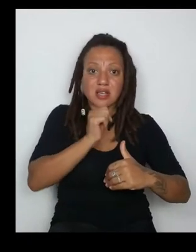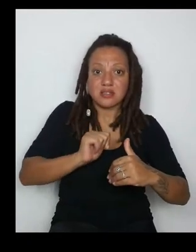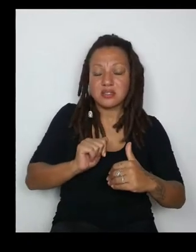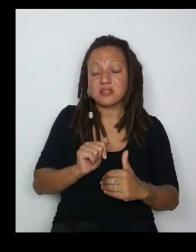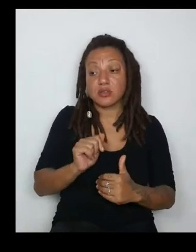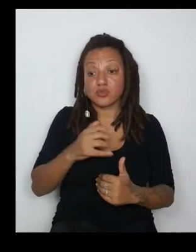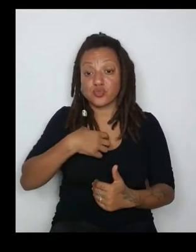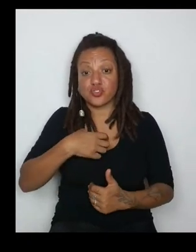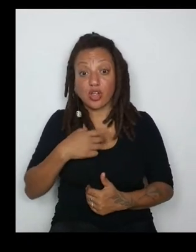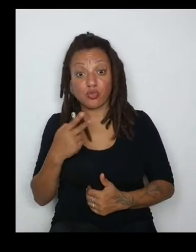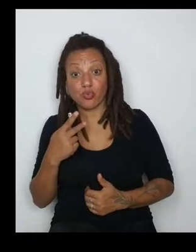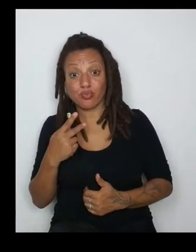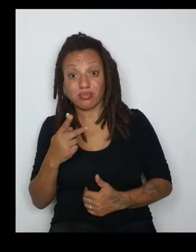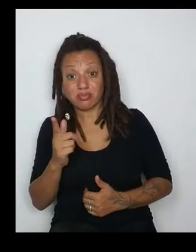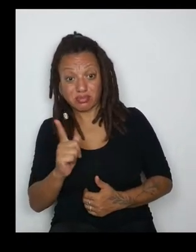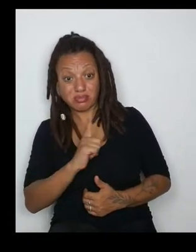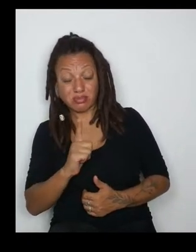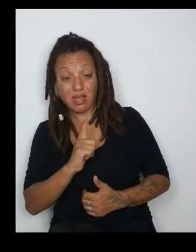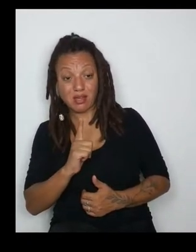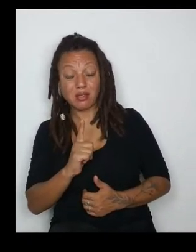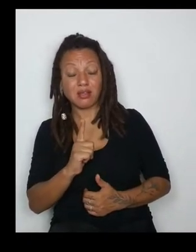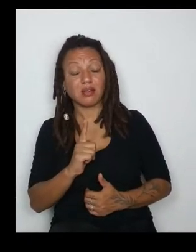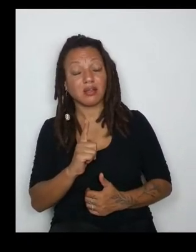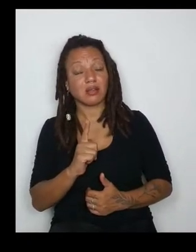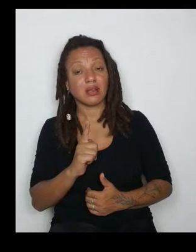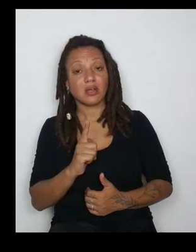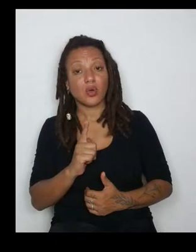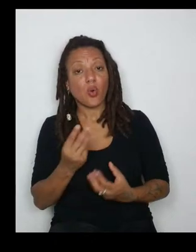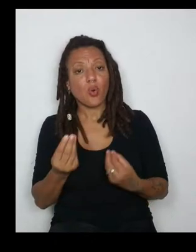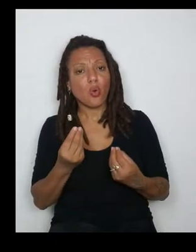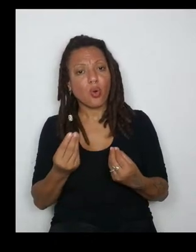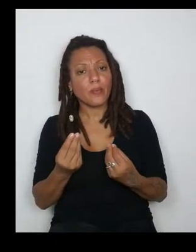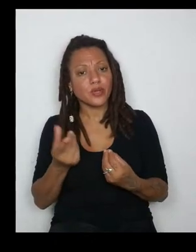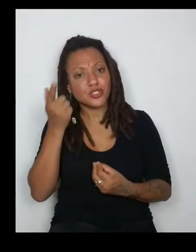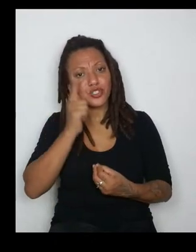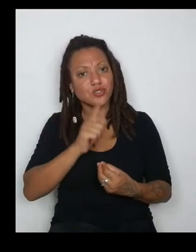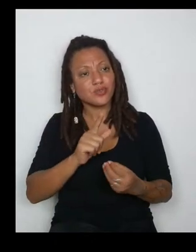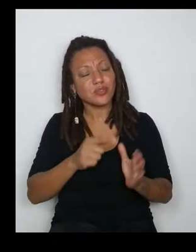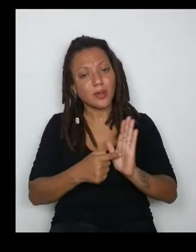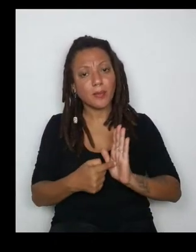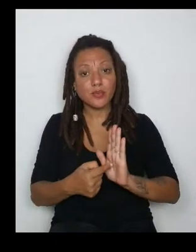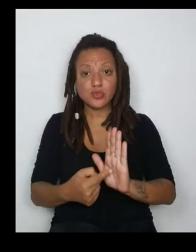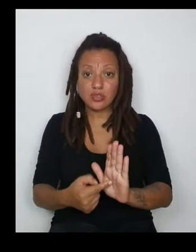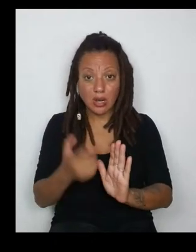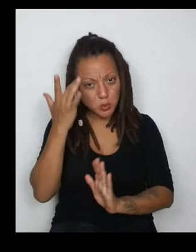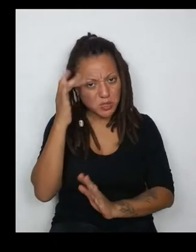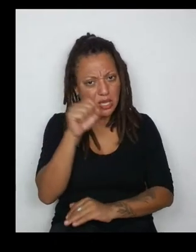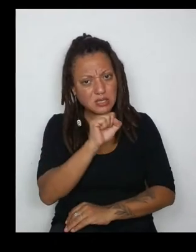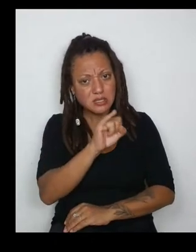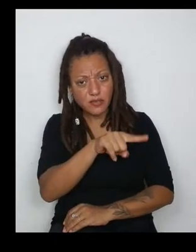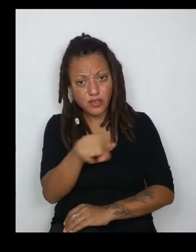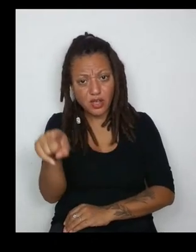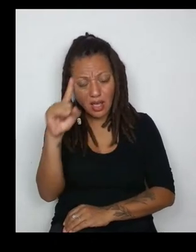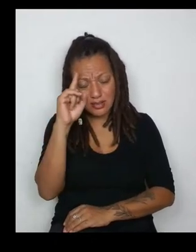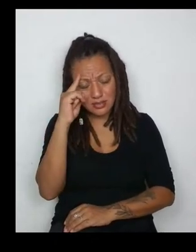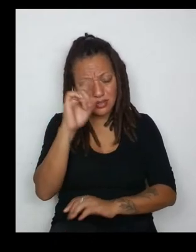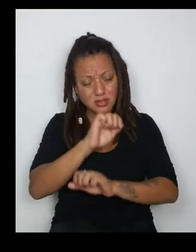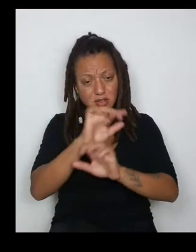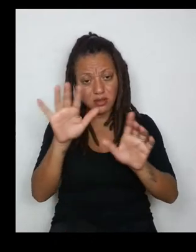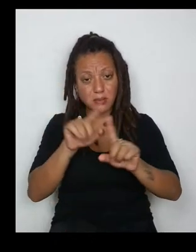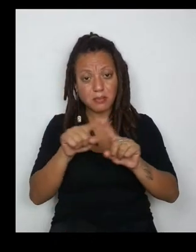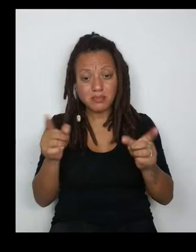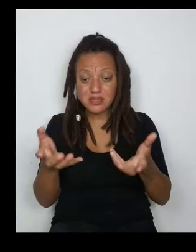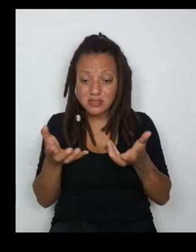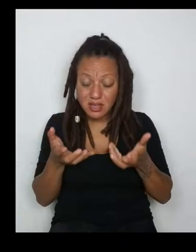marketing actually triumphs was to constantly go back to the idea that what was being